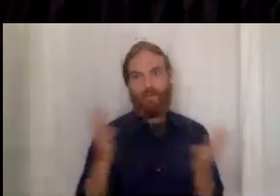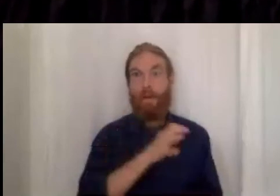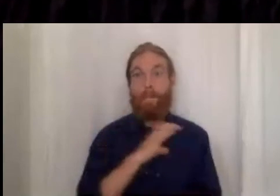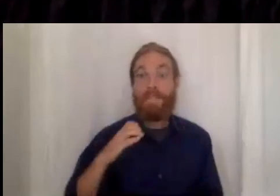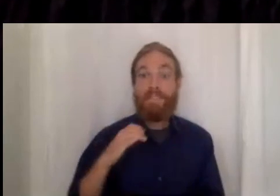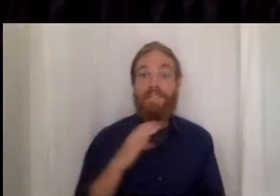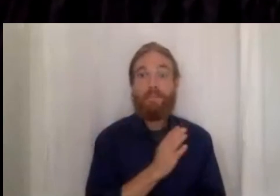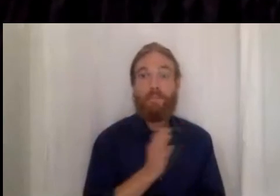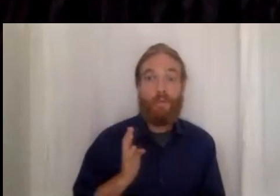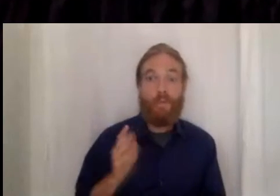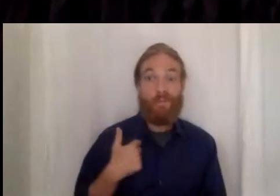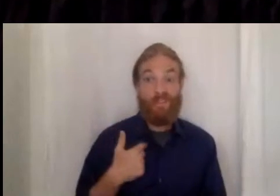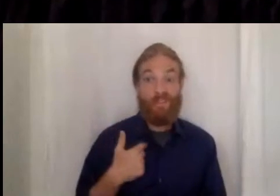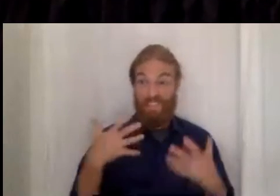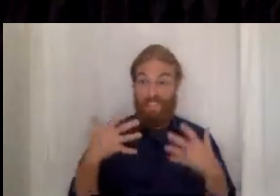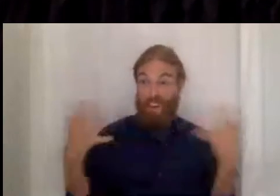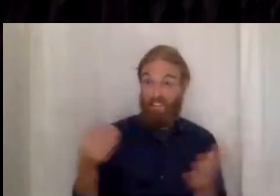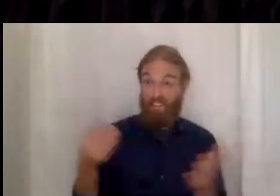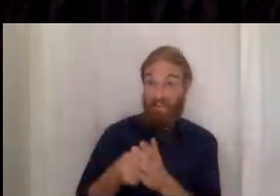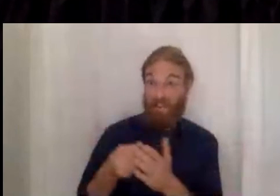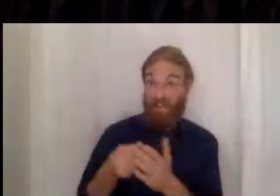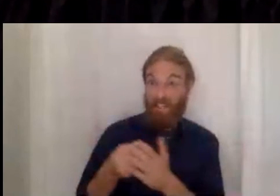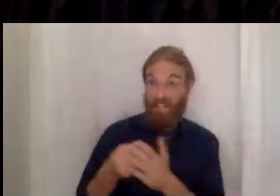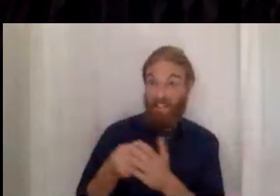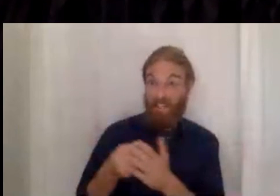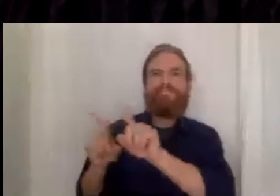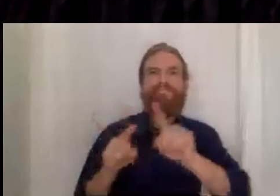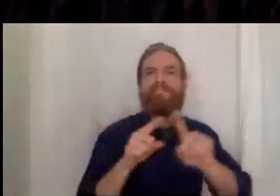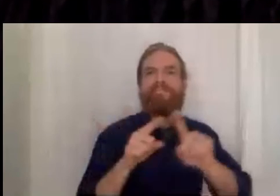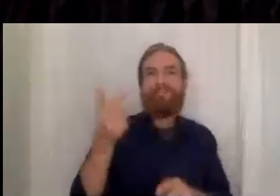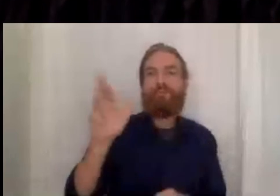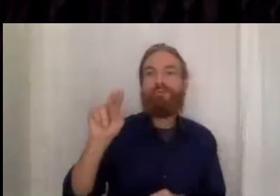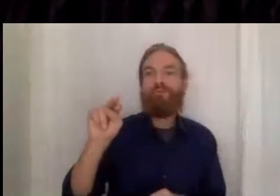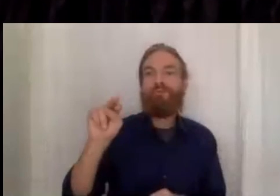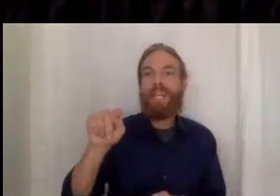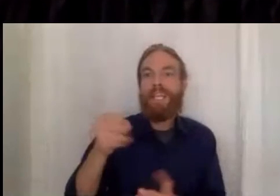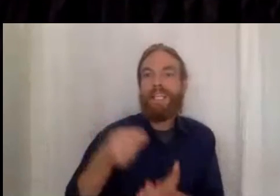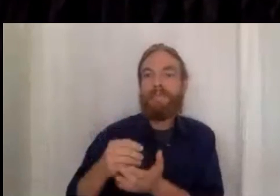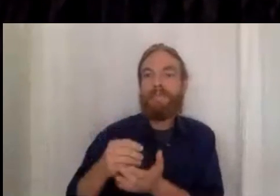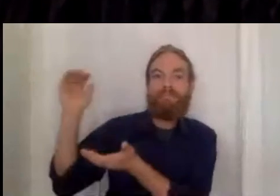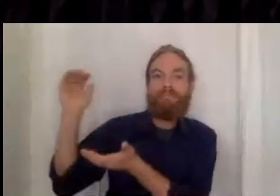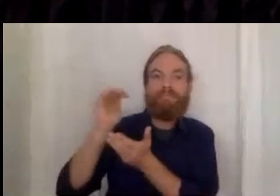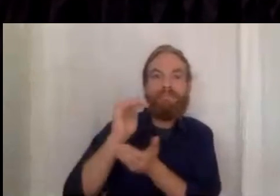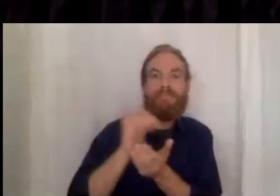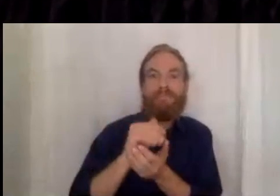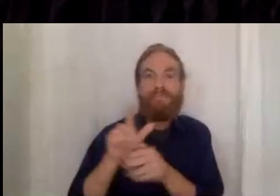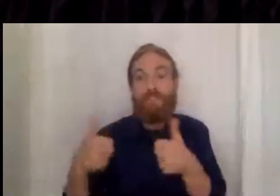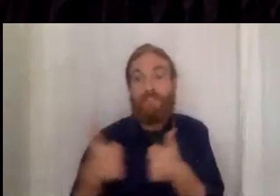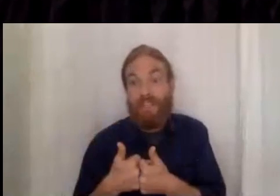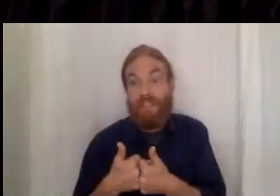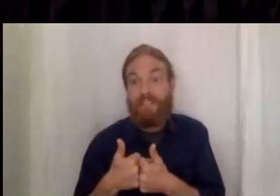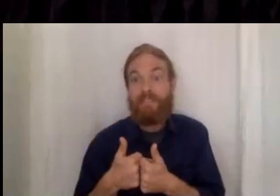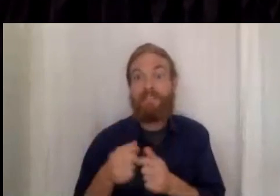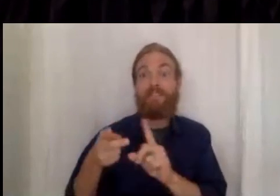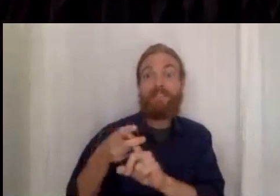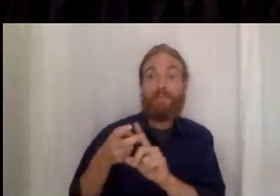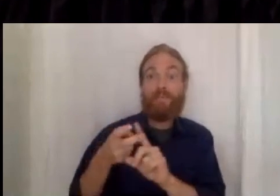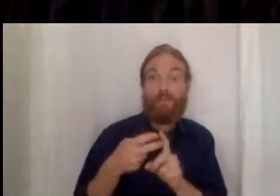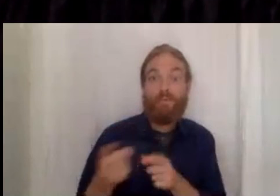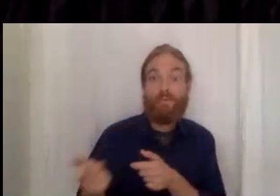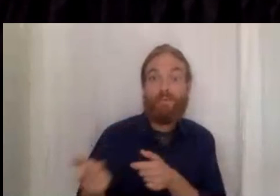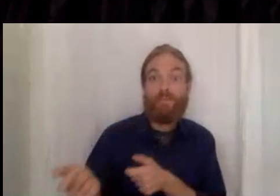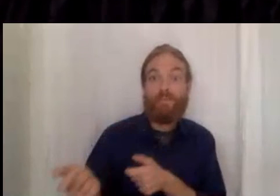grants. The challenge is recruiting, competing, maintaining,